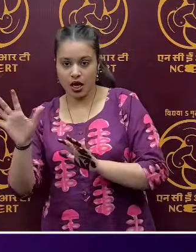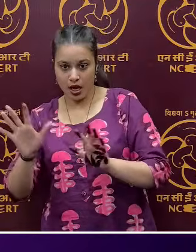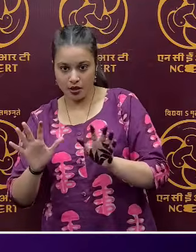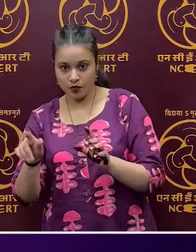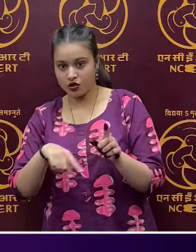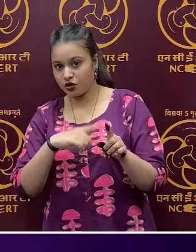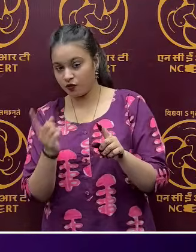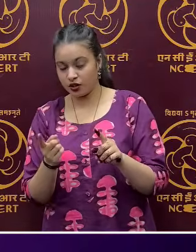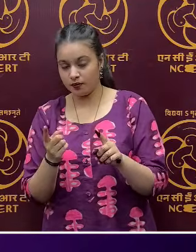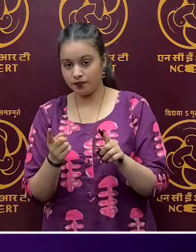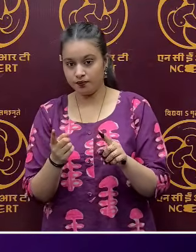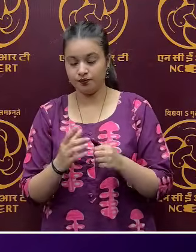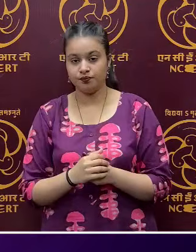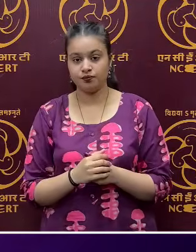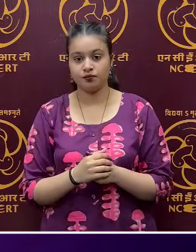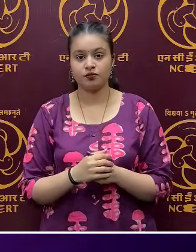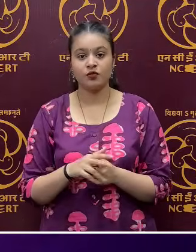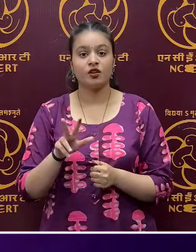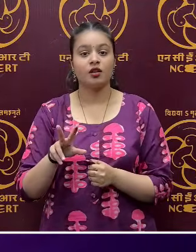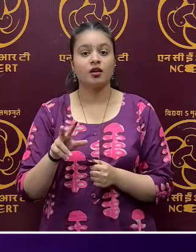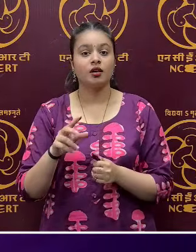then eventually there's a viva